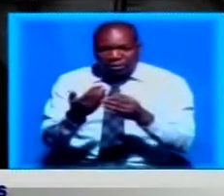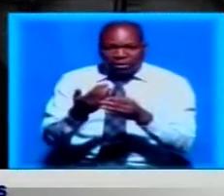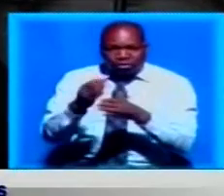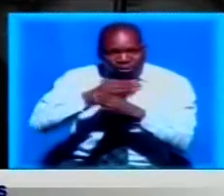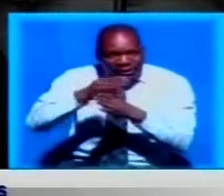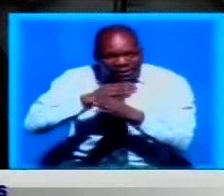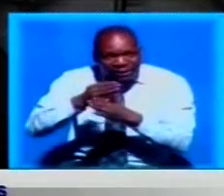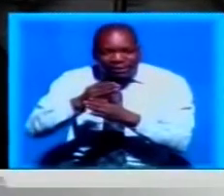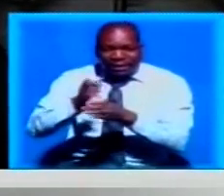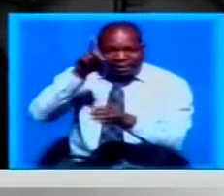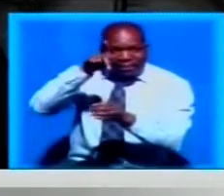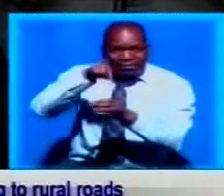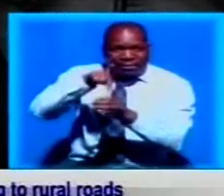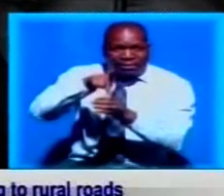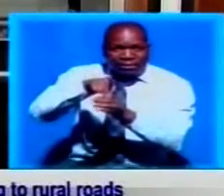entrepreneurs.